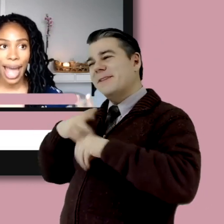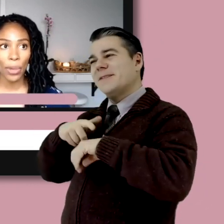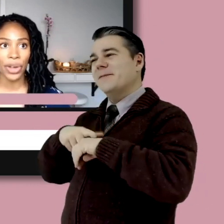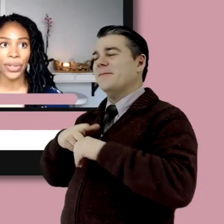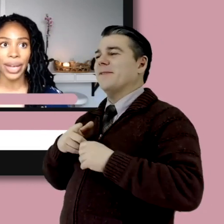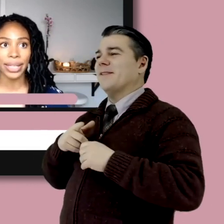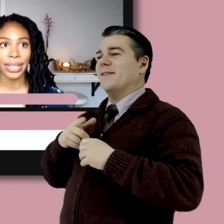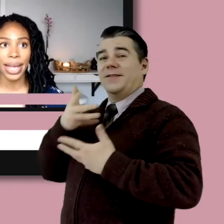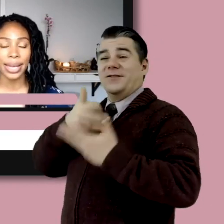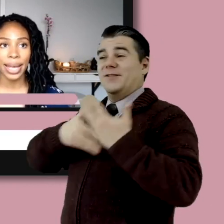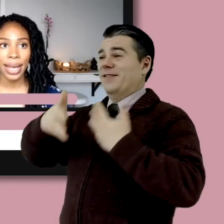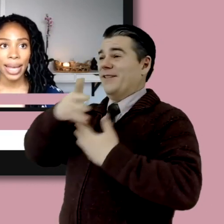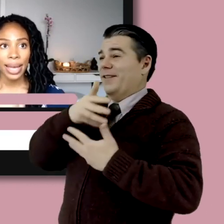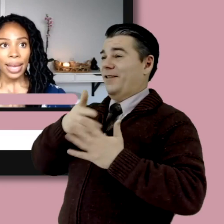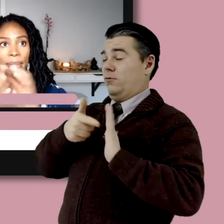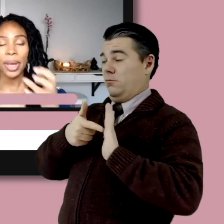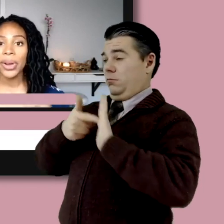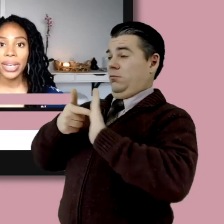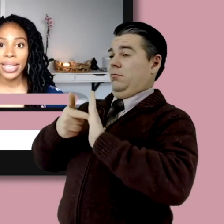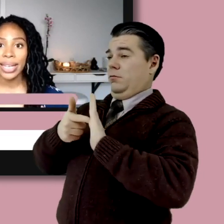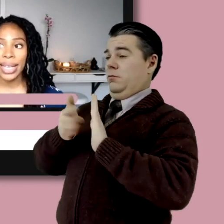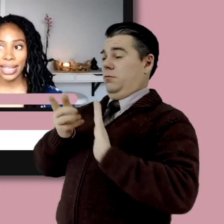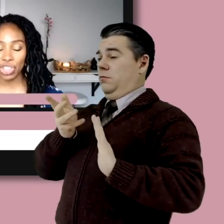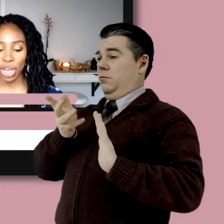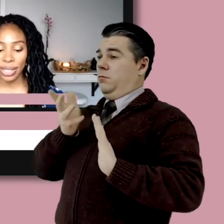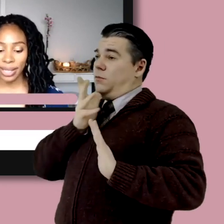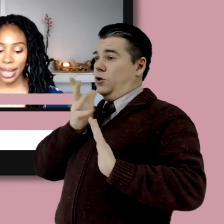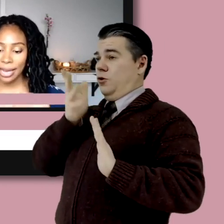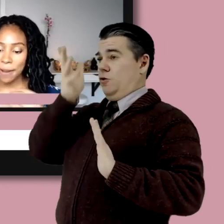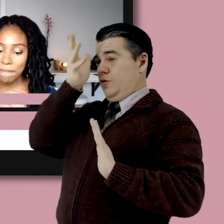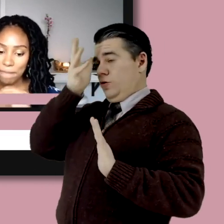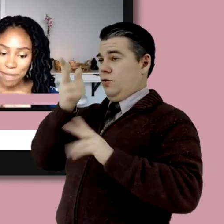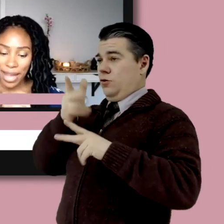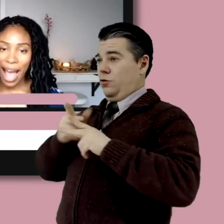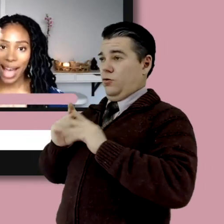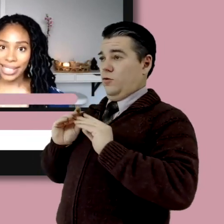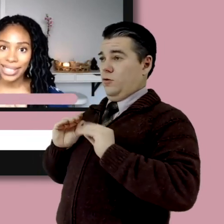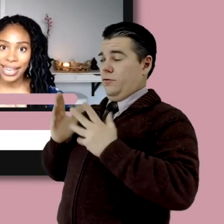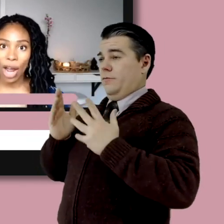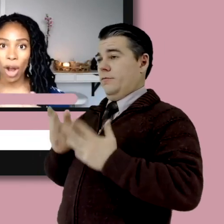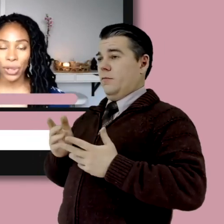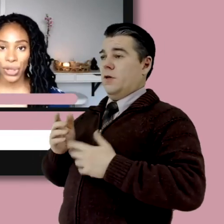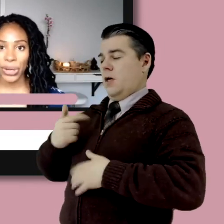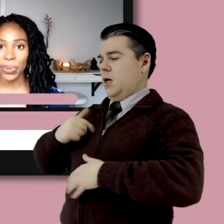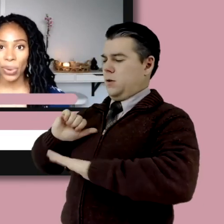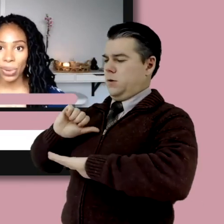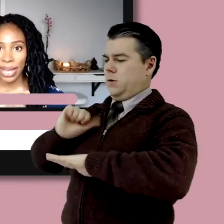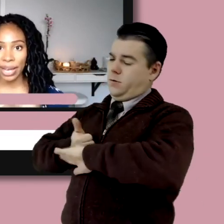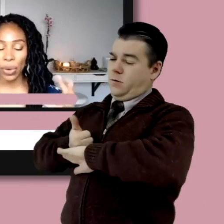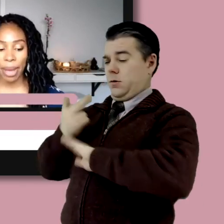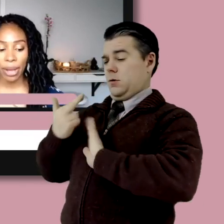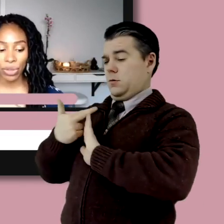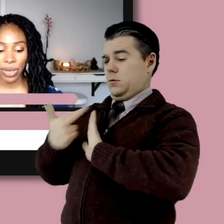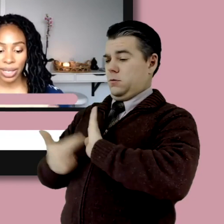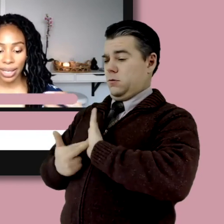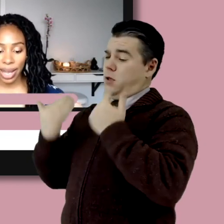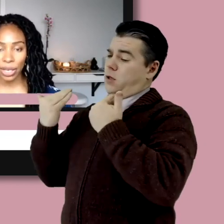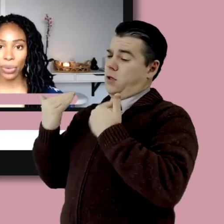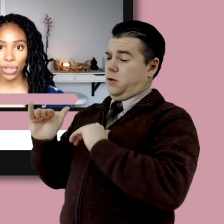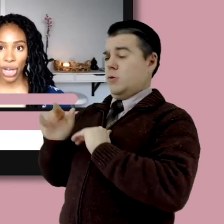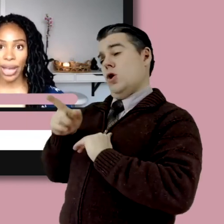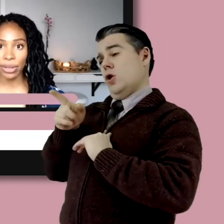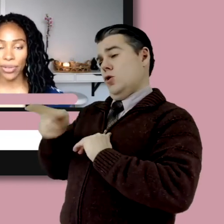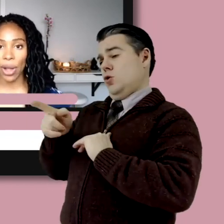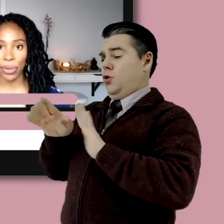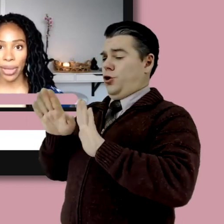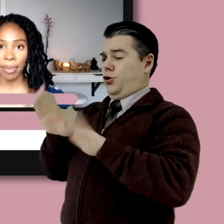puts out there that it's like parenting is just like, I set arbitrary rules and or boundaries, and you,